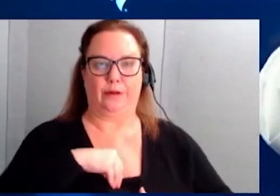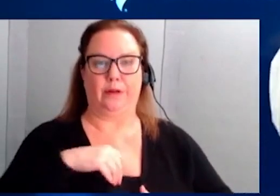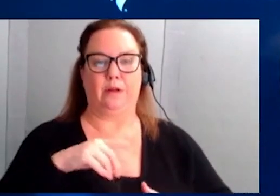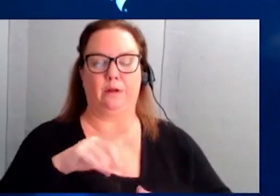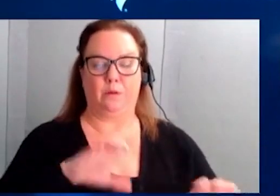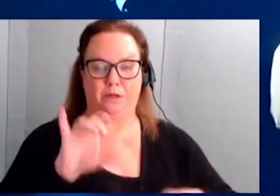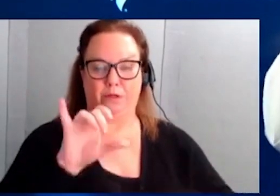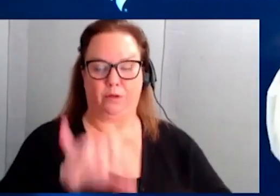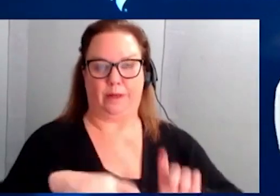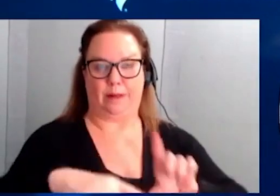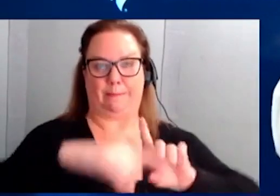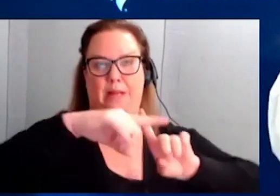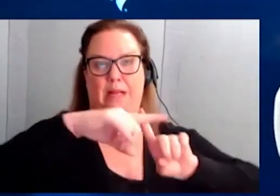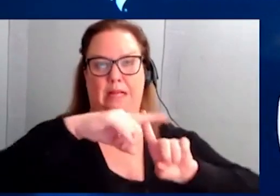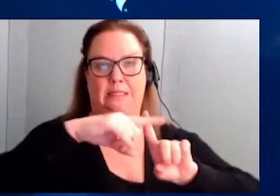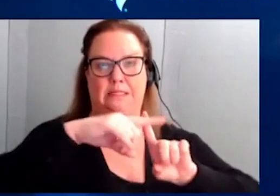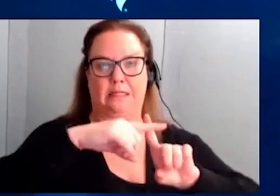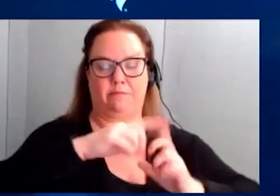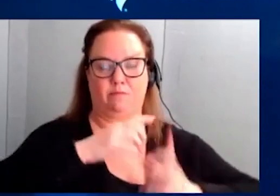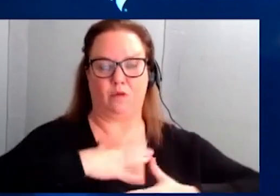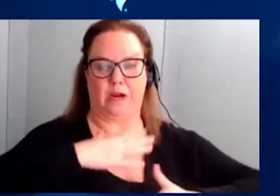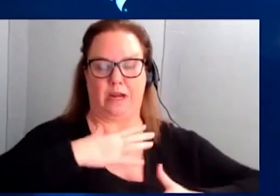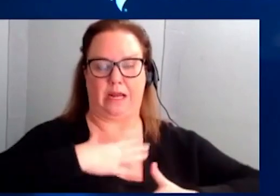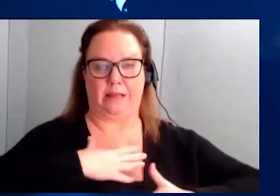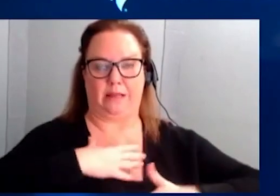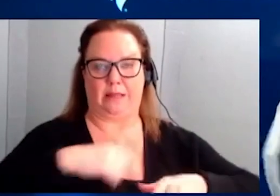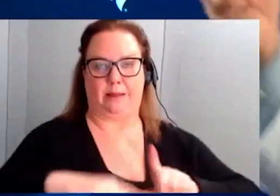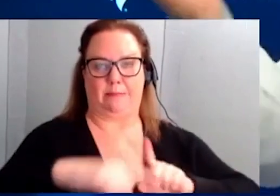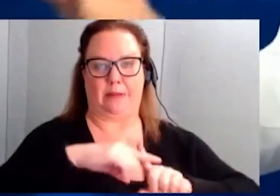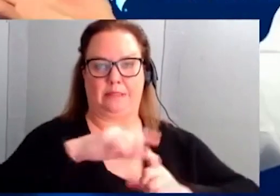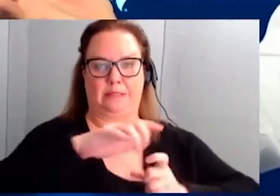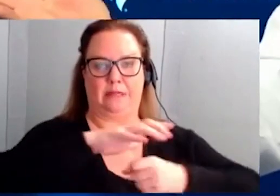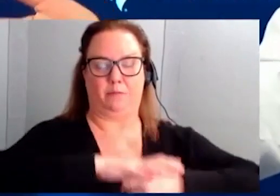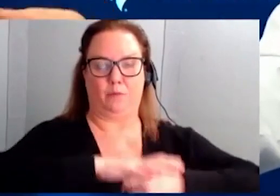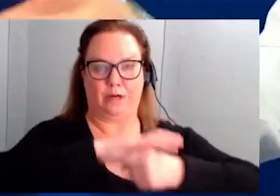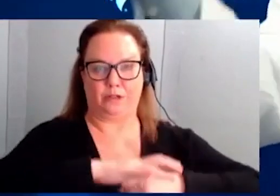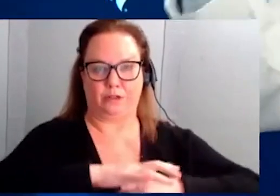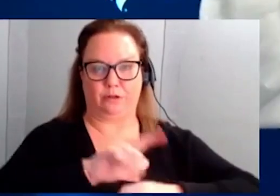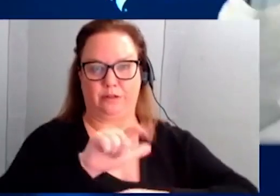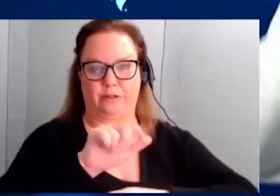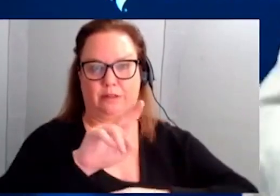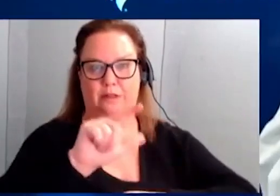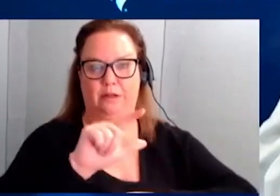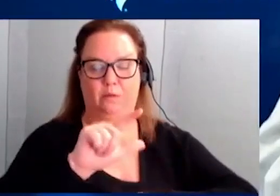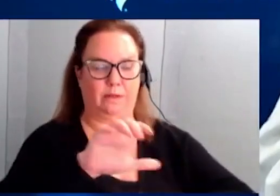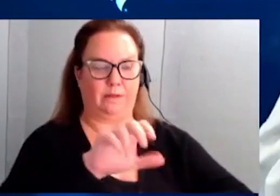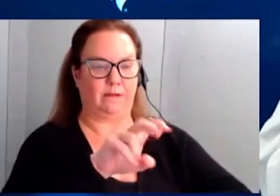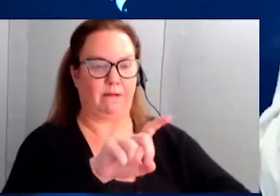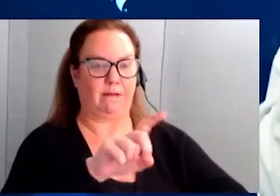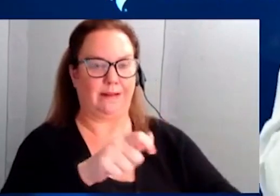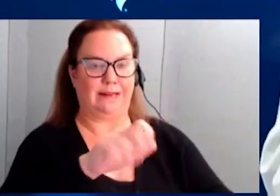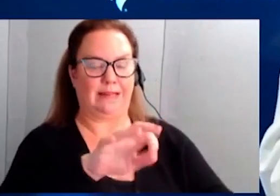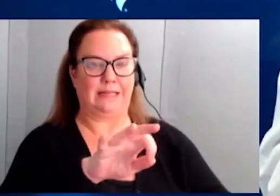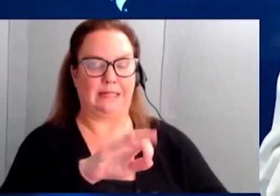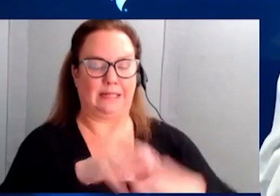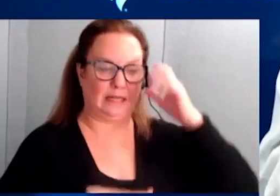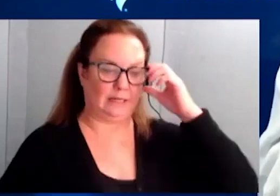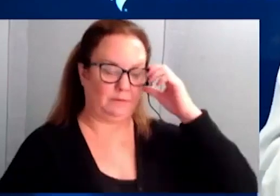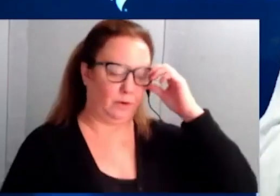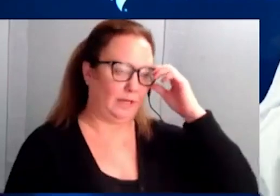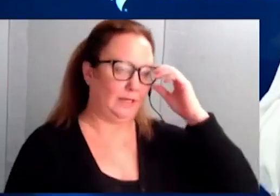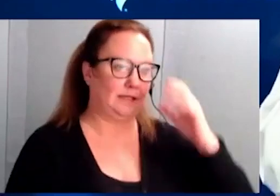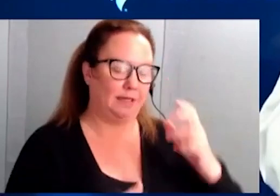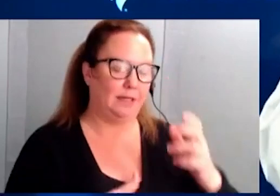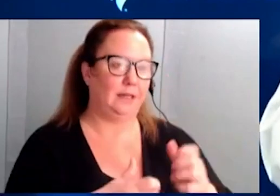that positive breath, when we put the positive pressure into your lung with COVID-19 and in pregnancy, you can cause a lot of